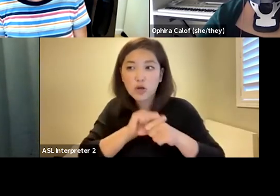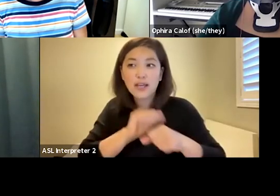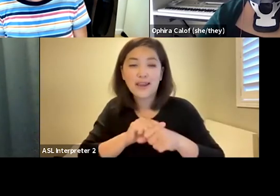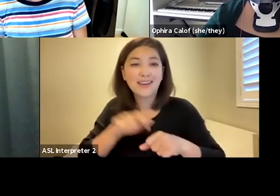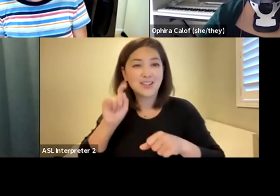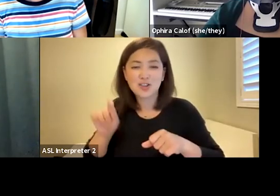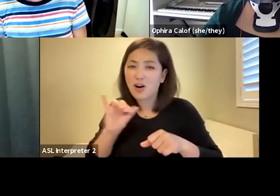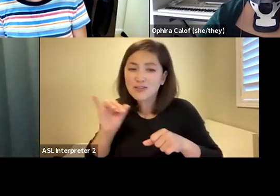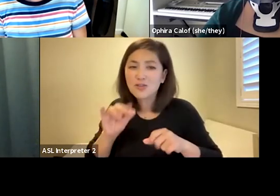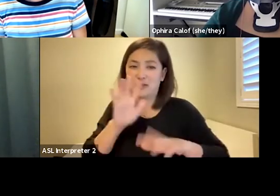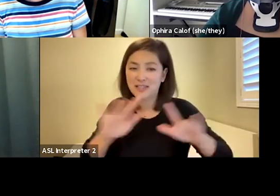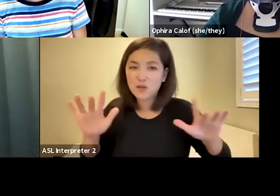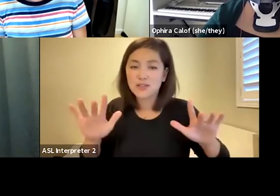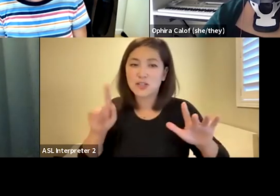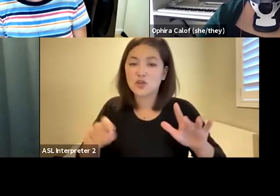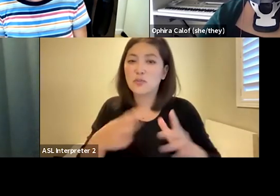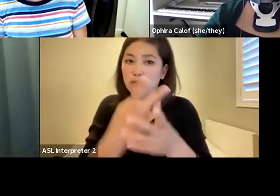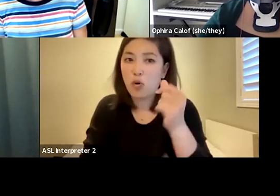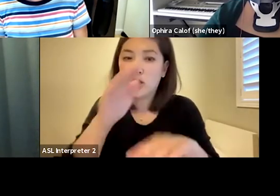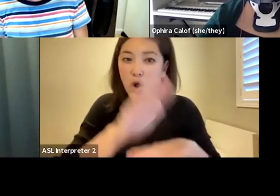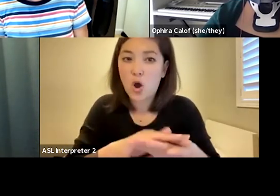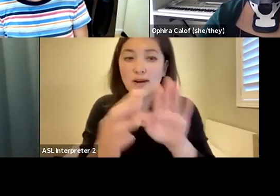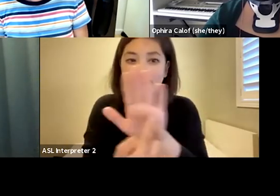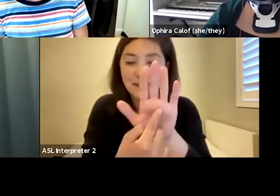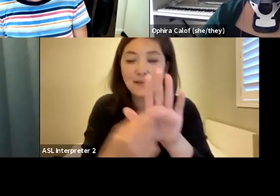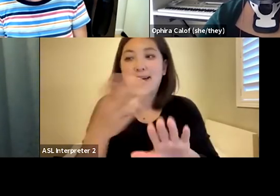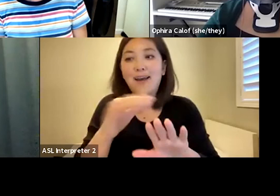inclusivity in front of the camera and behind the camera, I think, will ultimately lead to change.